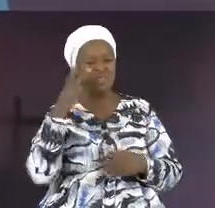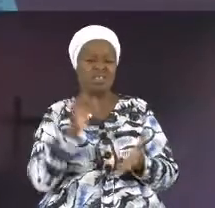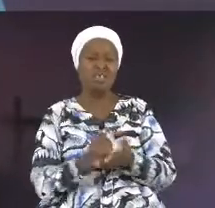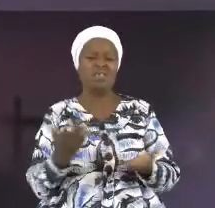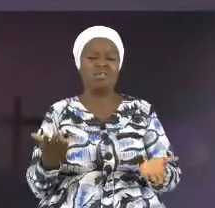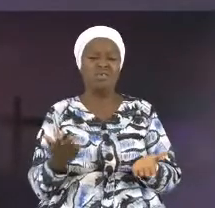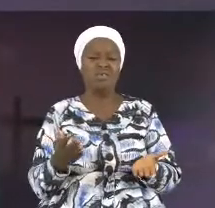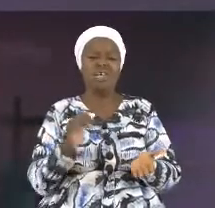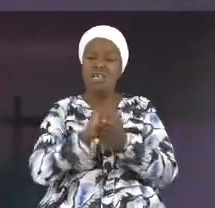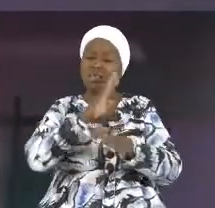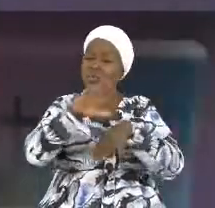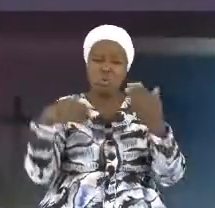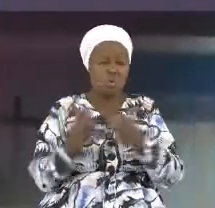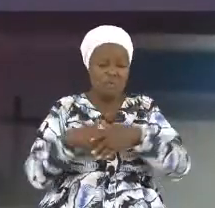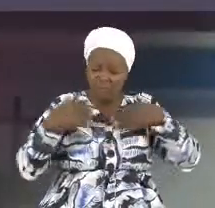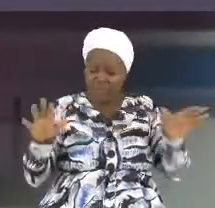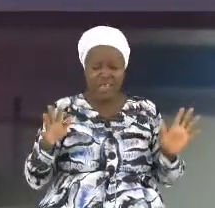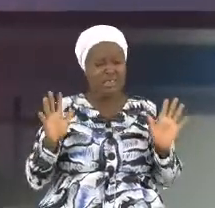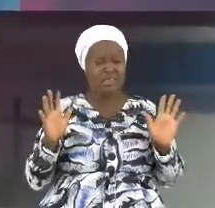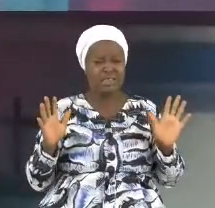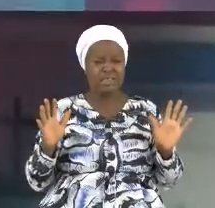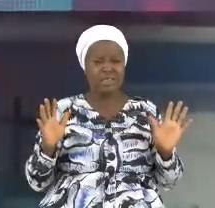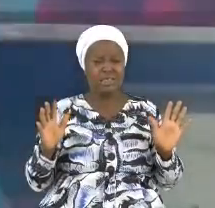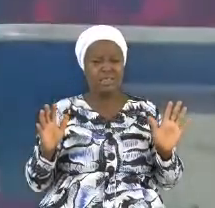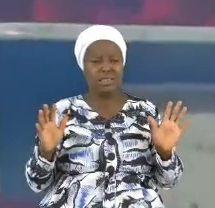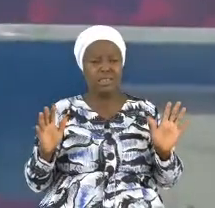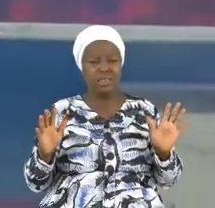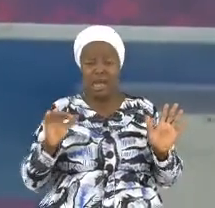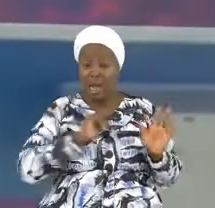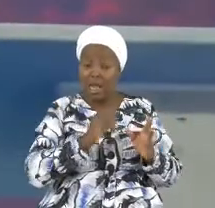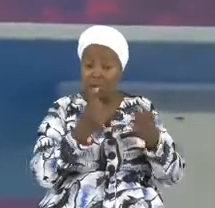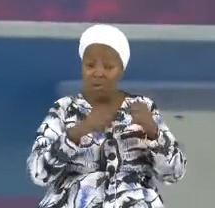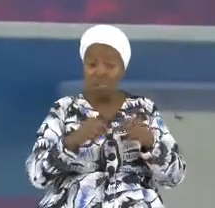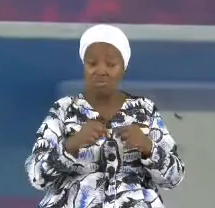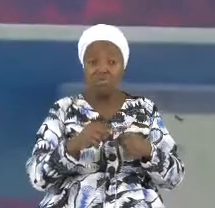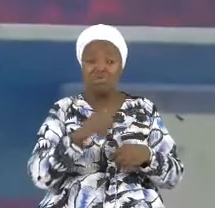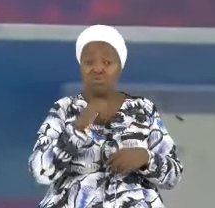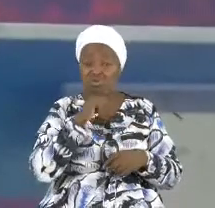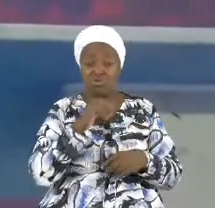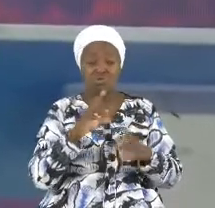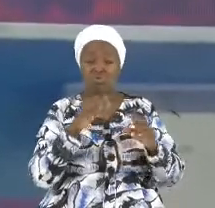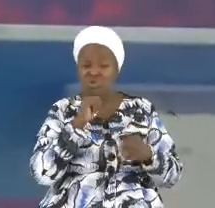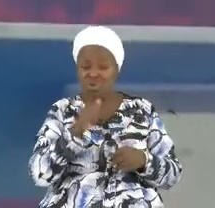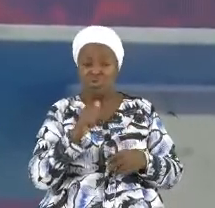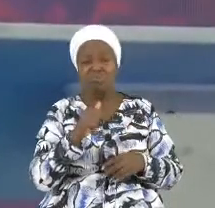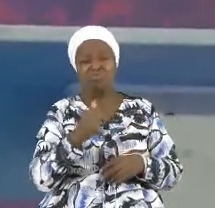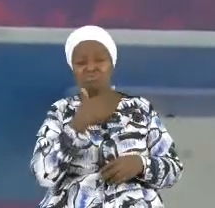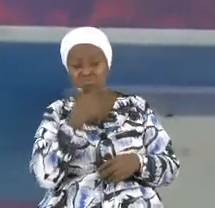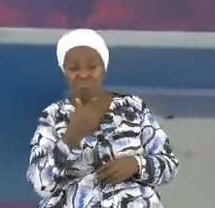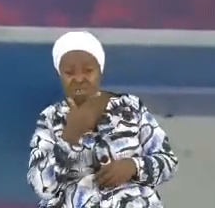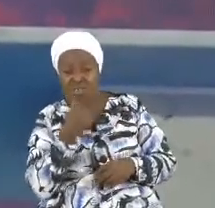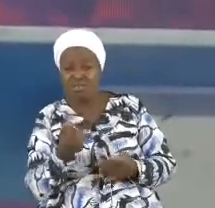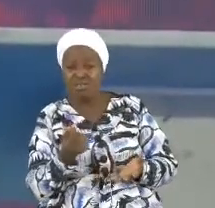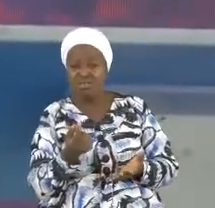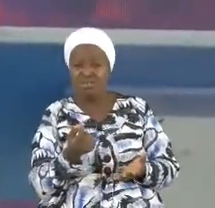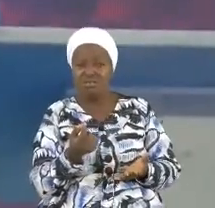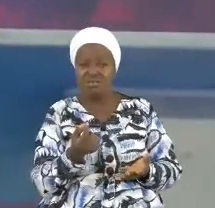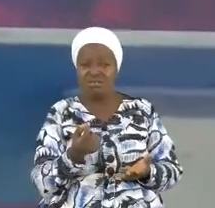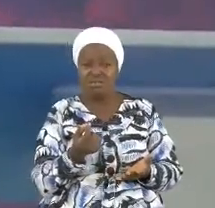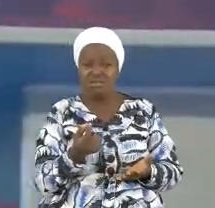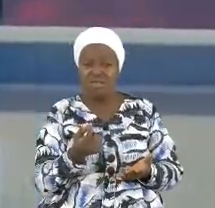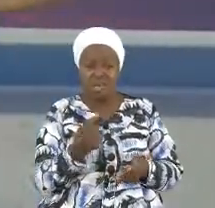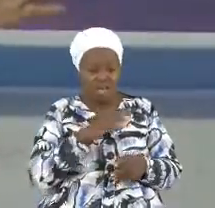I come, there's no pretense, and I say, God, what can I tell you that you didn't know?